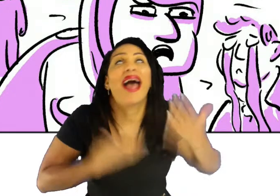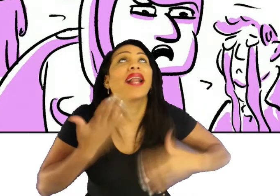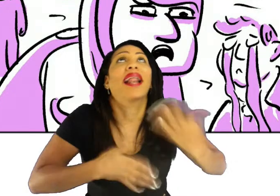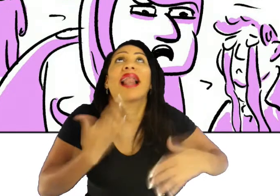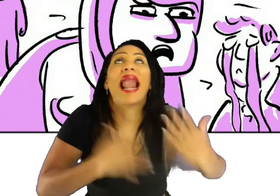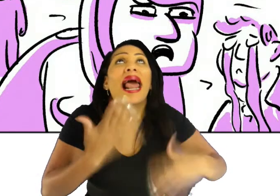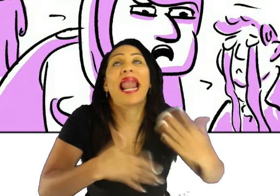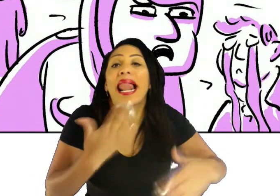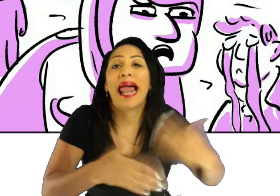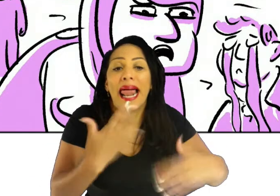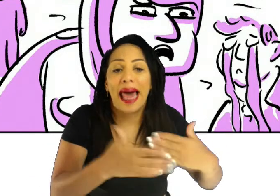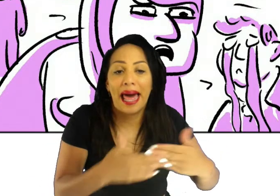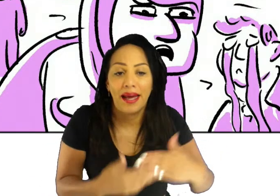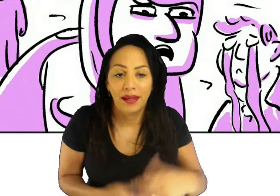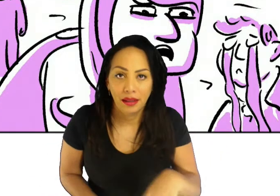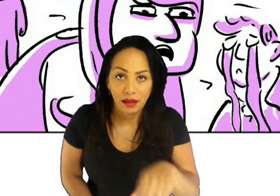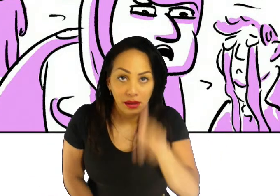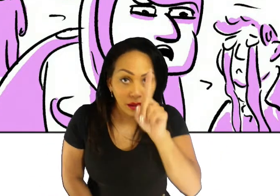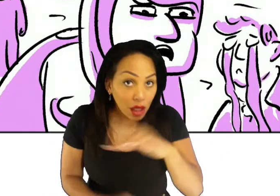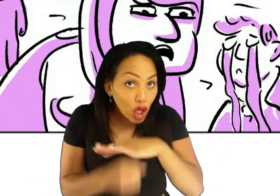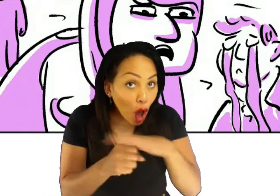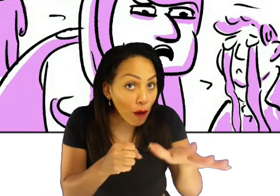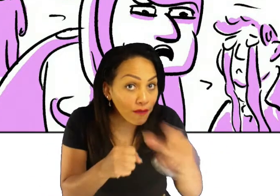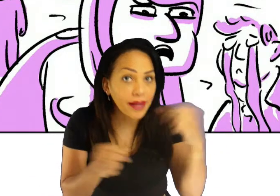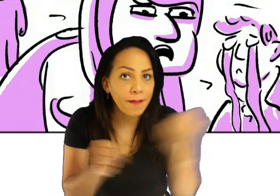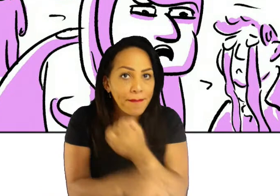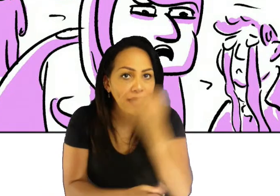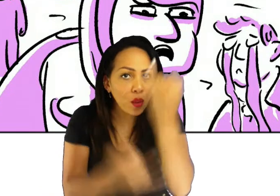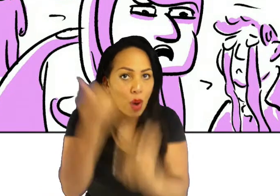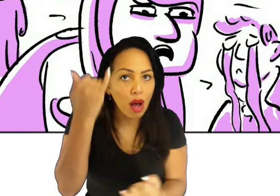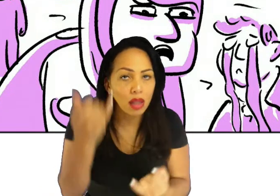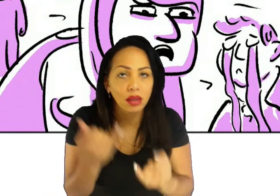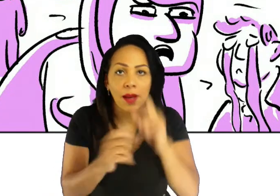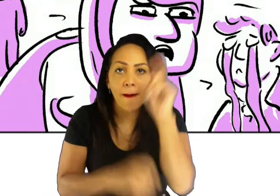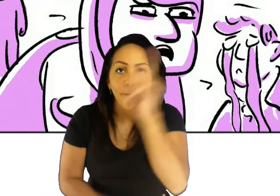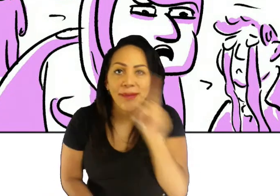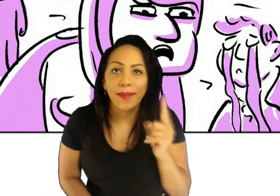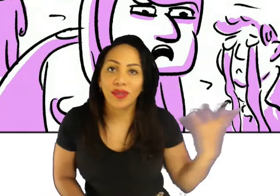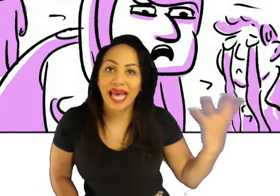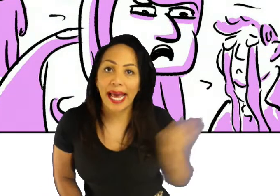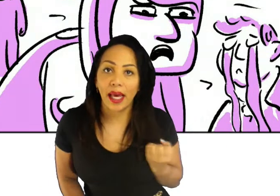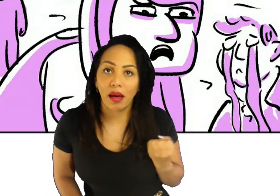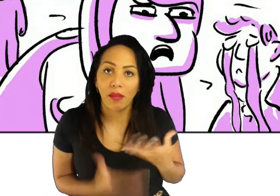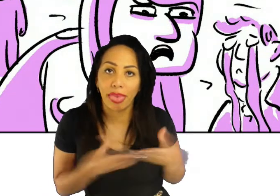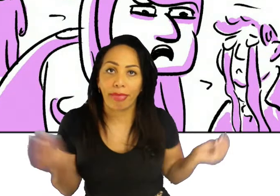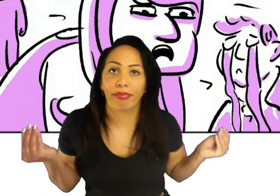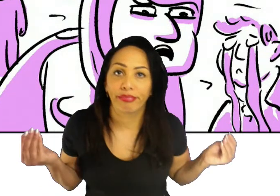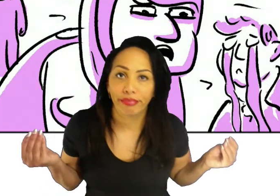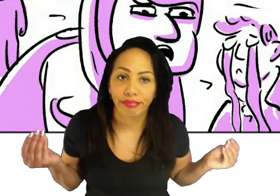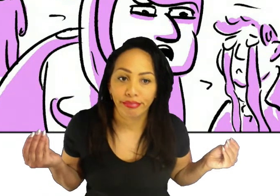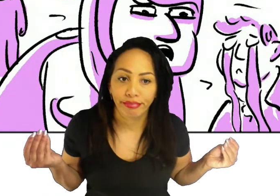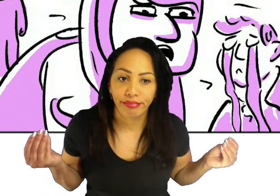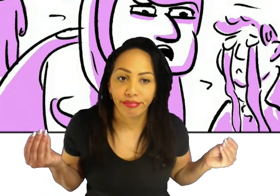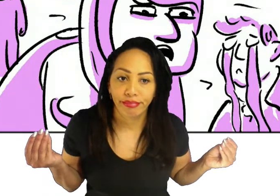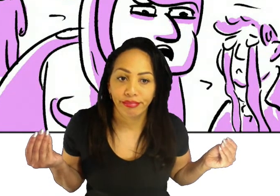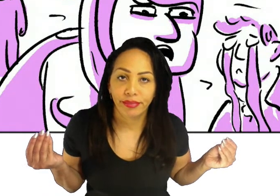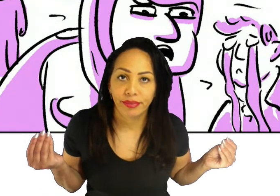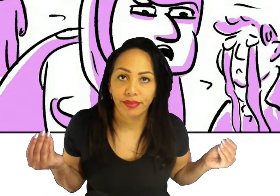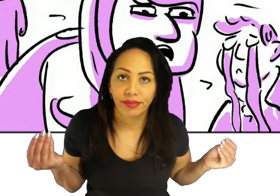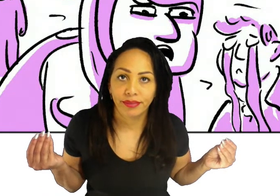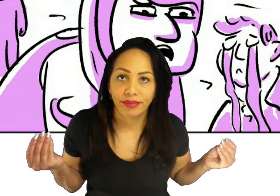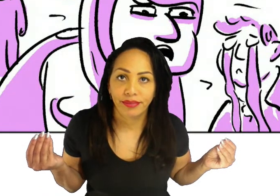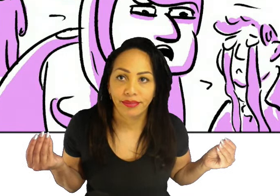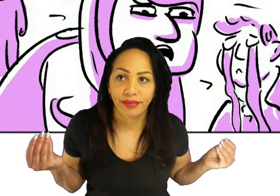obviously made a lot of this worse. People's income disappeared, and then they had to fight over the